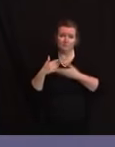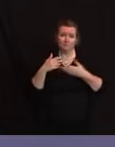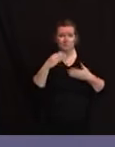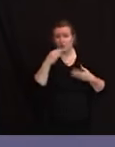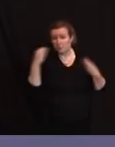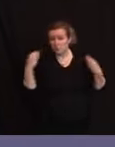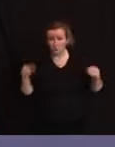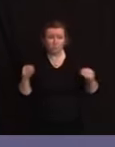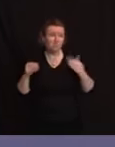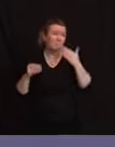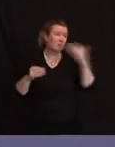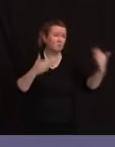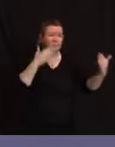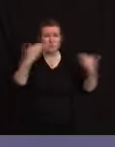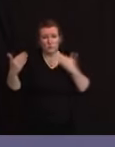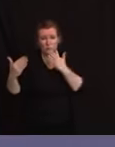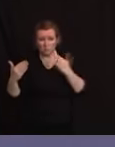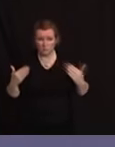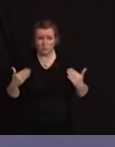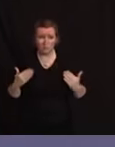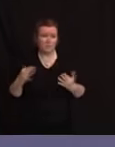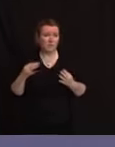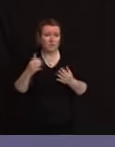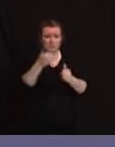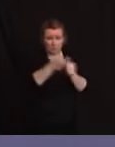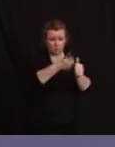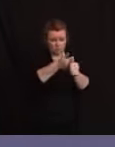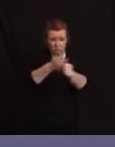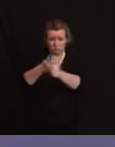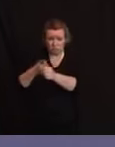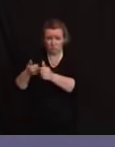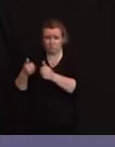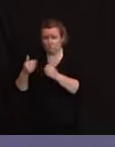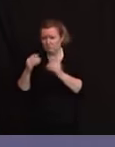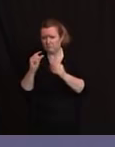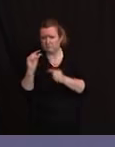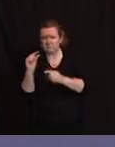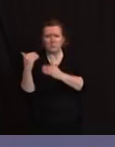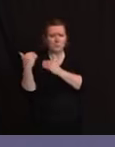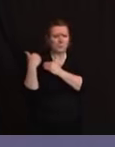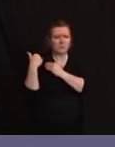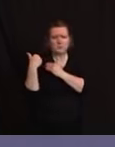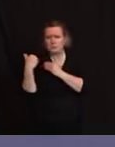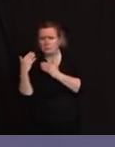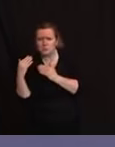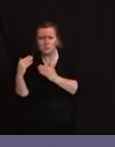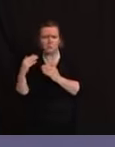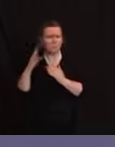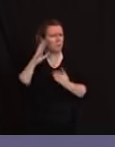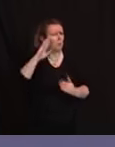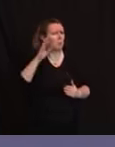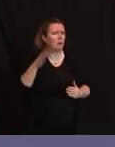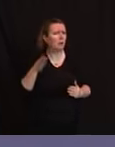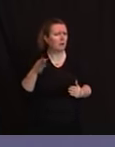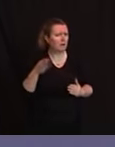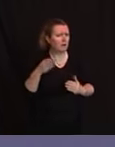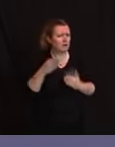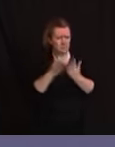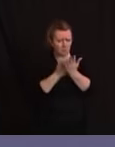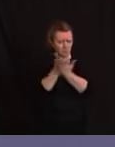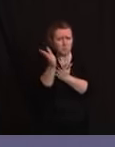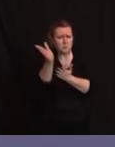Together, unequivocally, if we each do our part, there is no question we will get through this. We'll get through this stronger